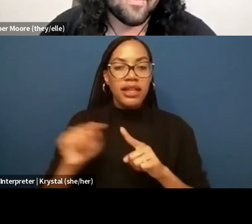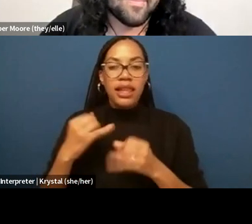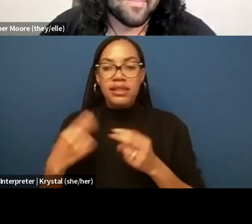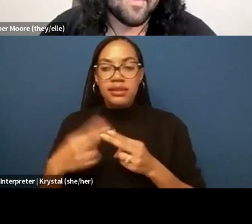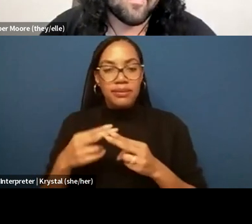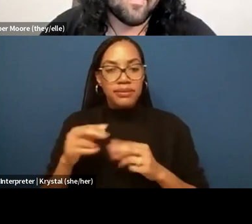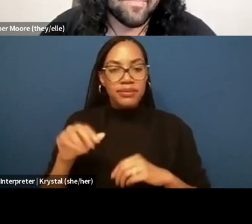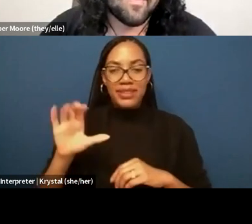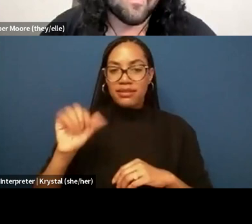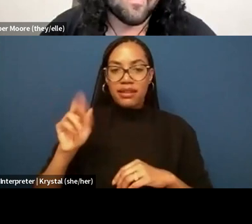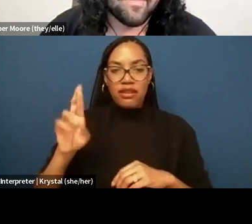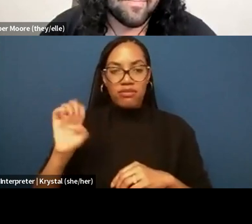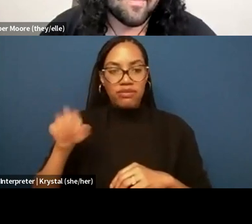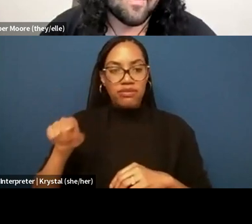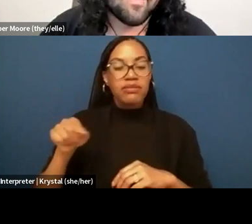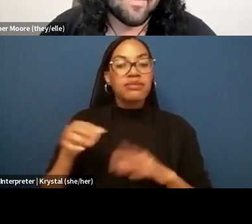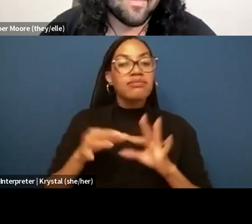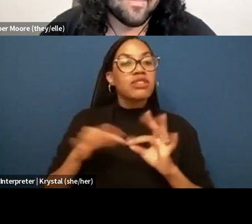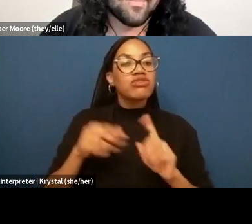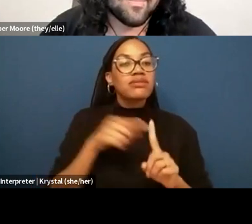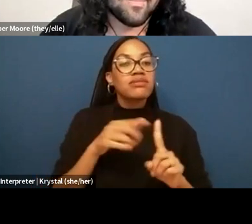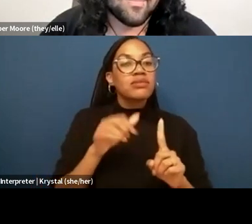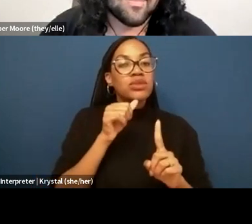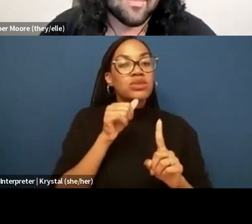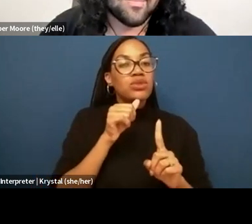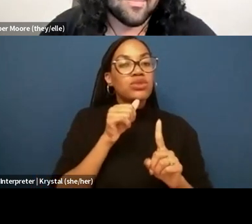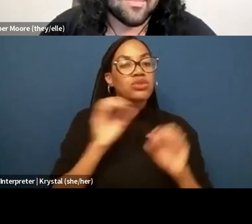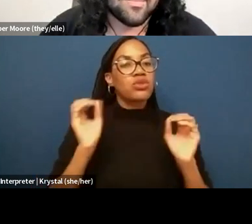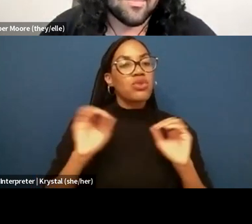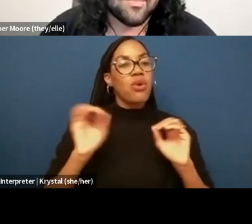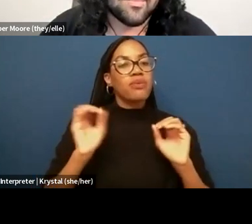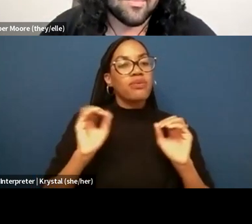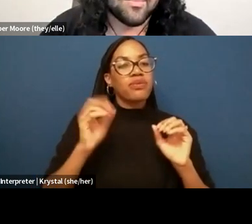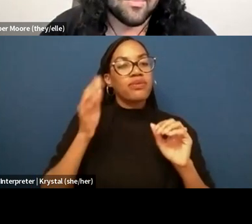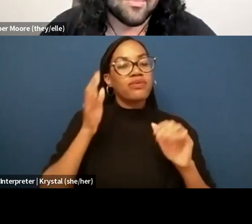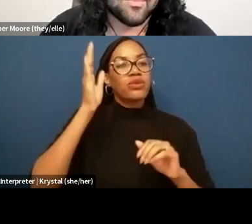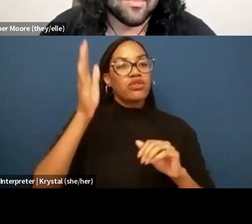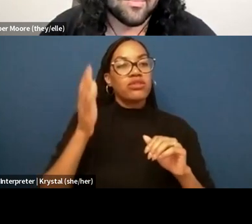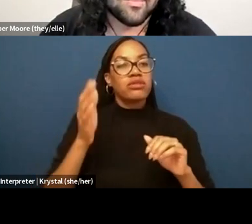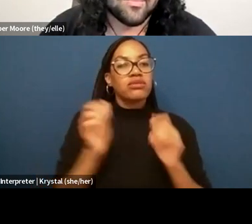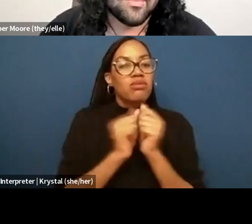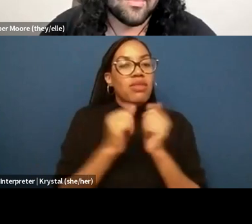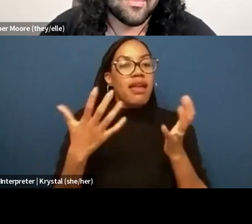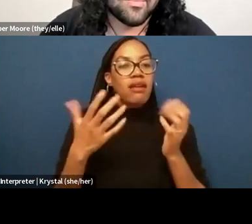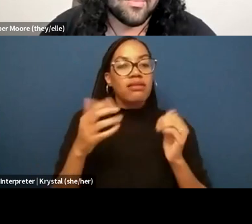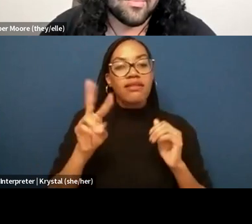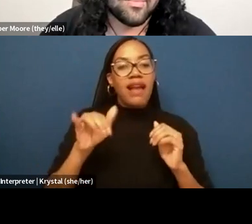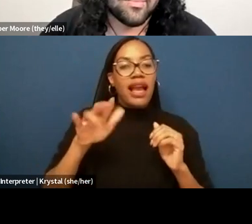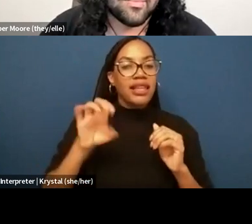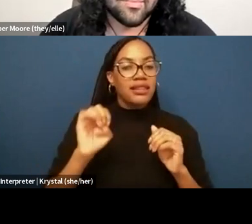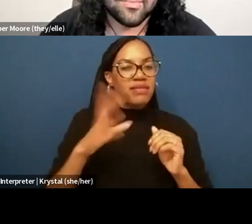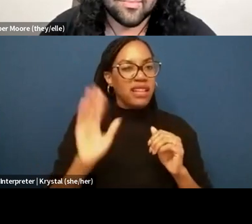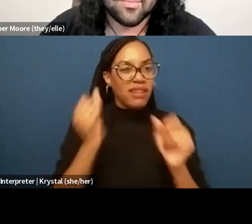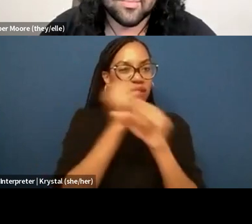violence. And in this case, will there be no need for care? When everyone's all healthy, please. That is not a future I ever envision